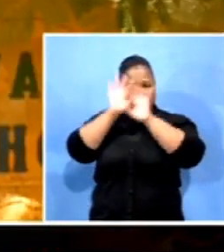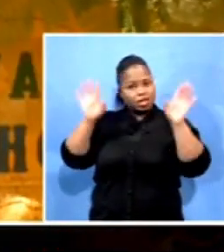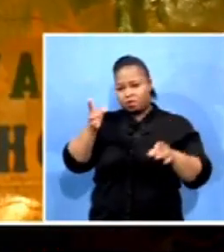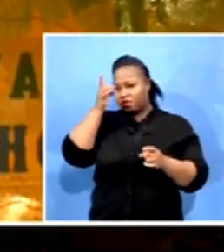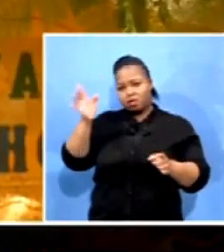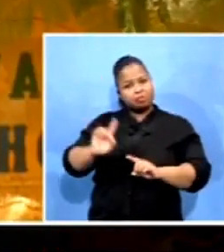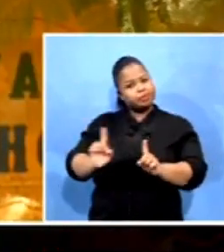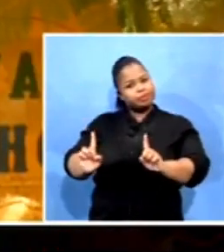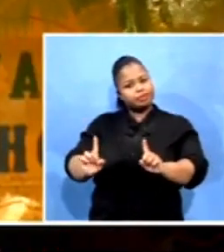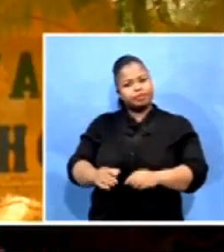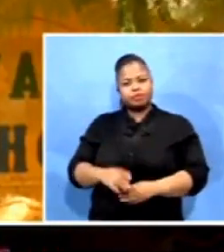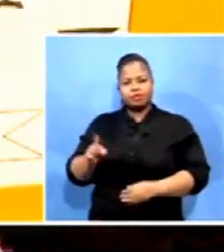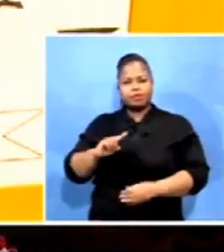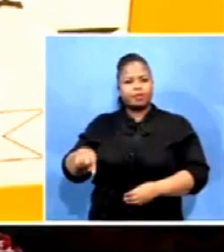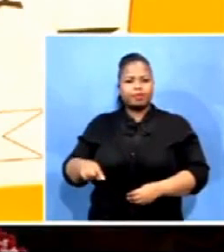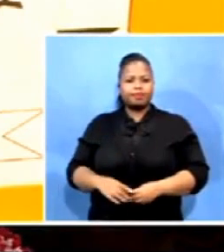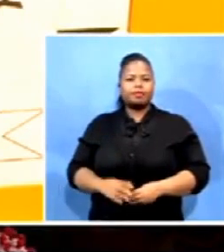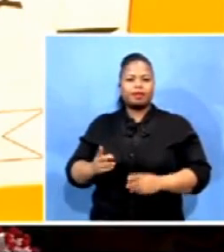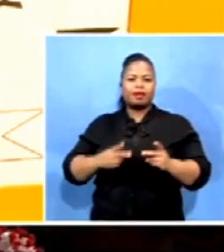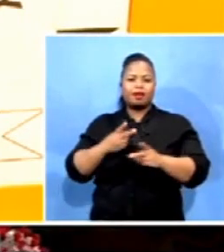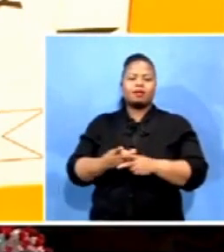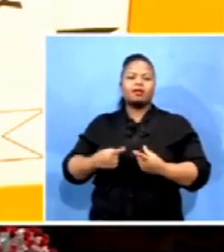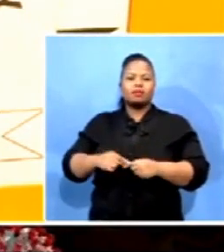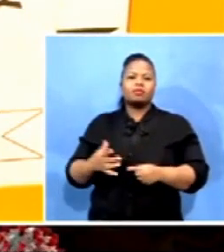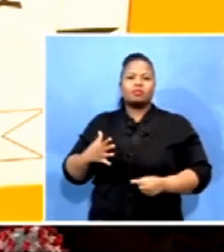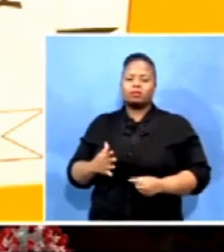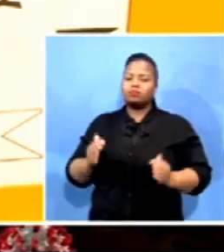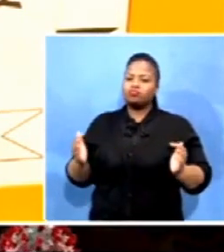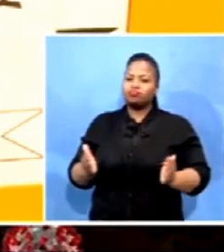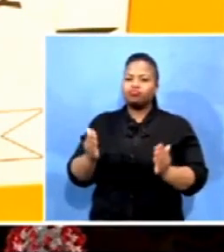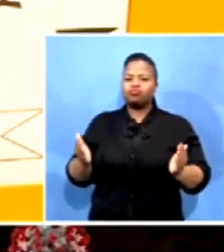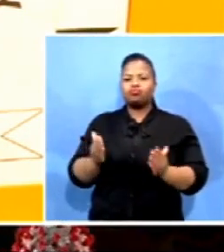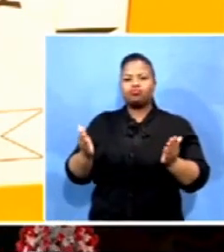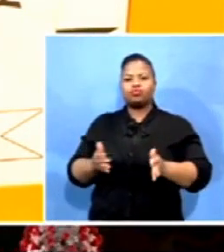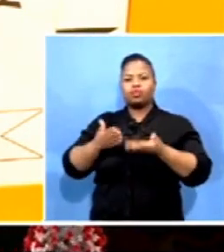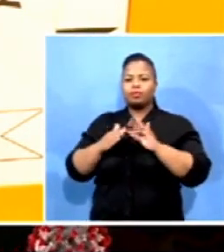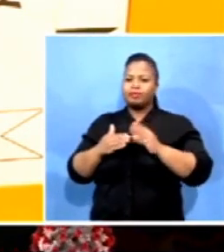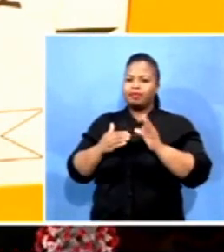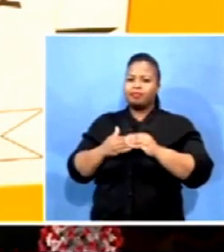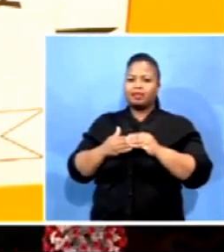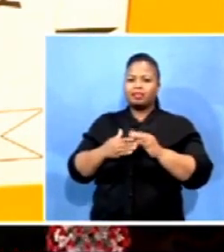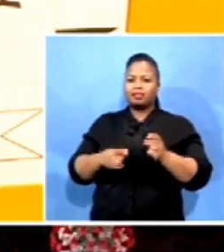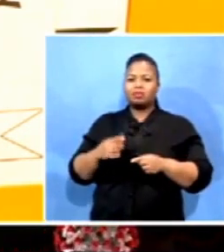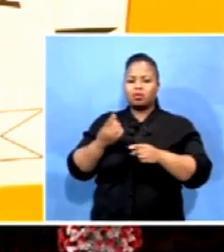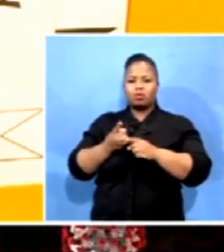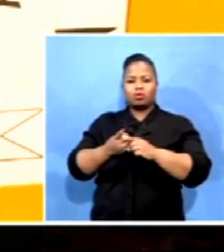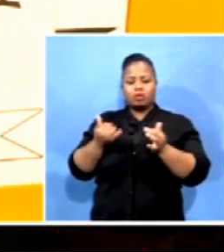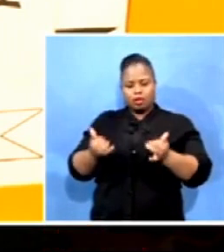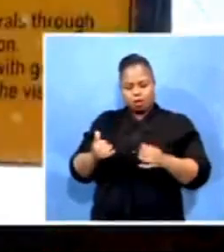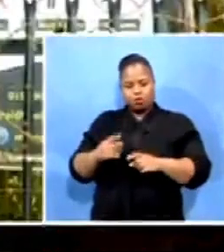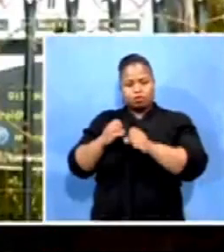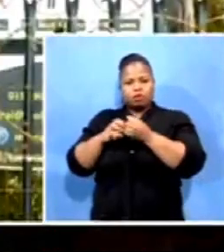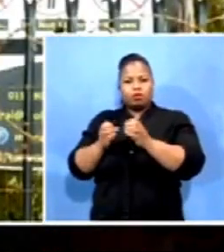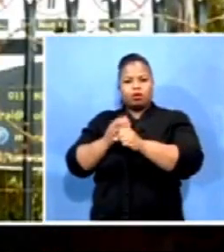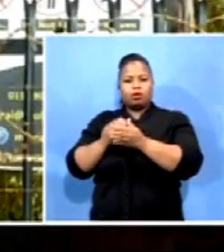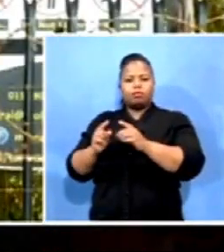we also do want to encourage community members to isolate these criminals, not harbour them, and continue to give necessary information to law